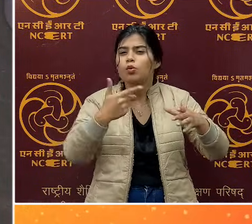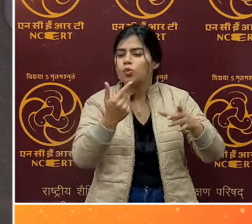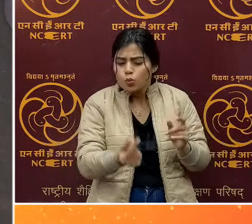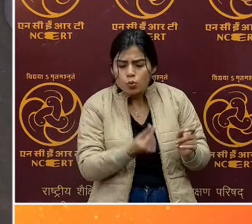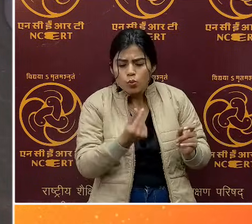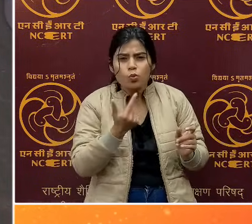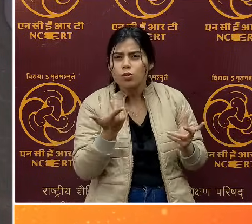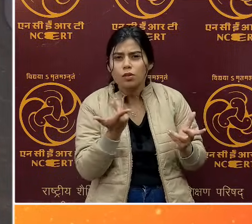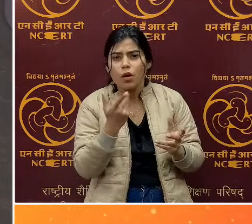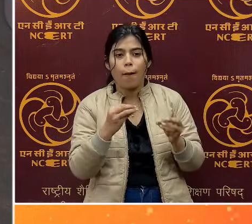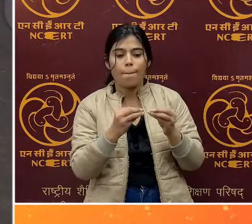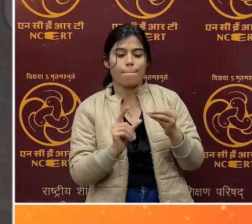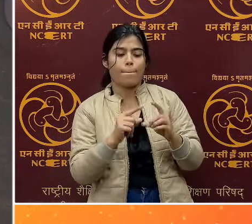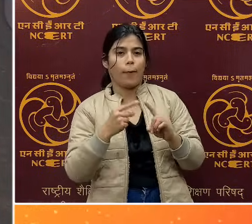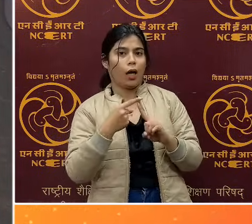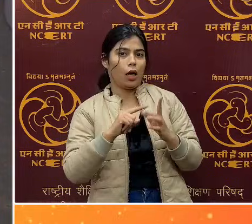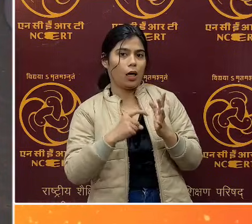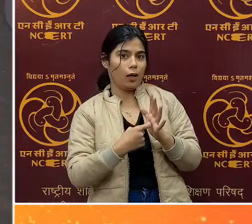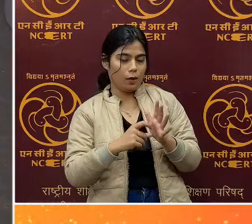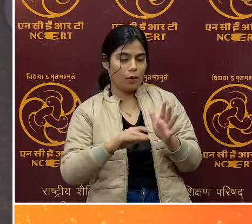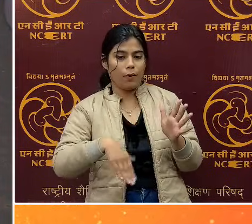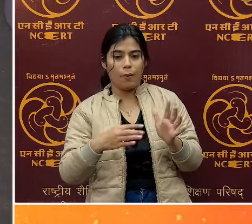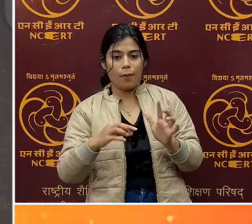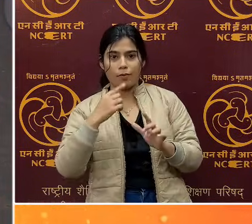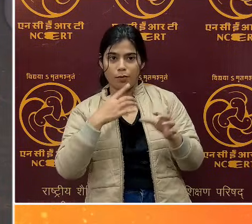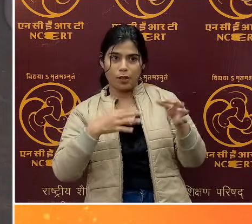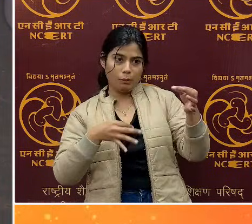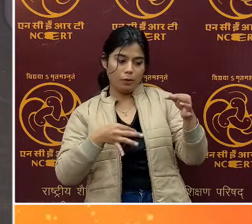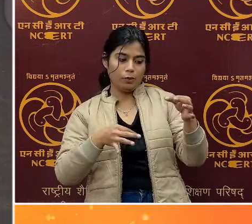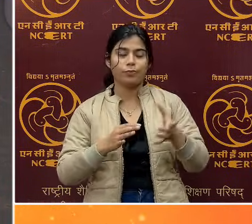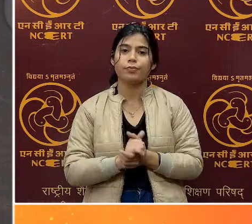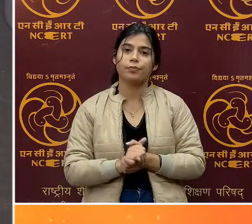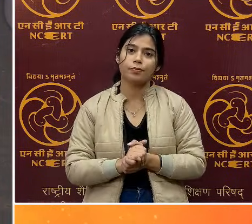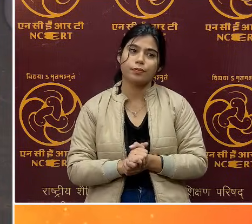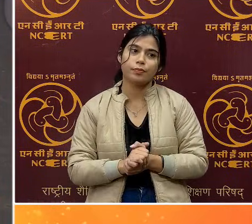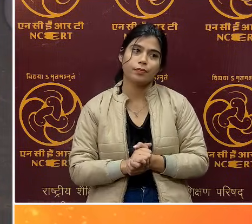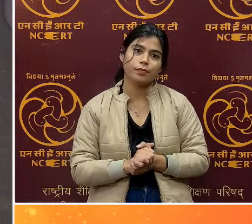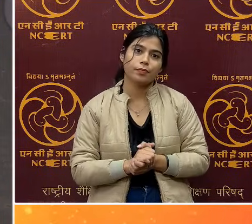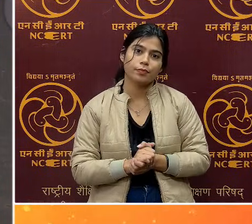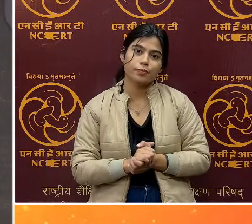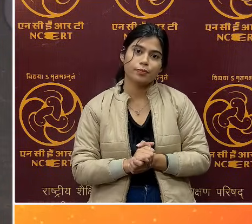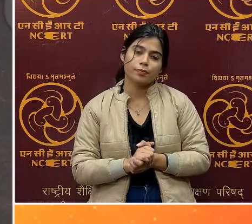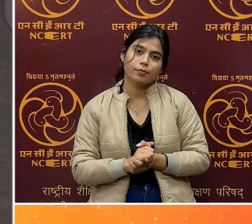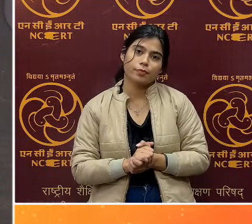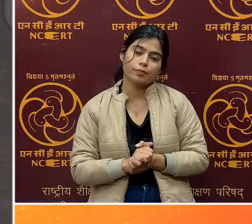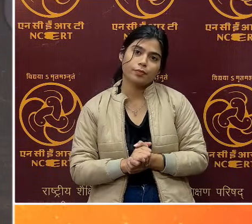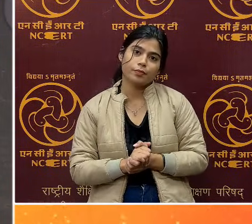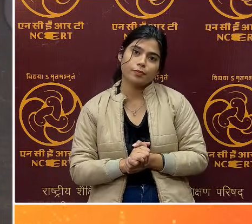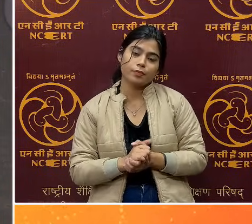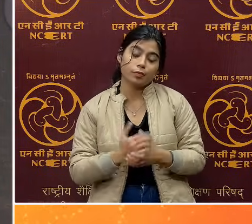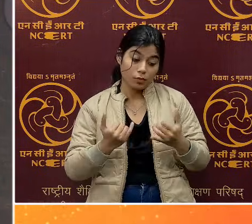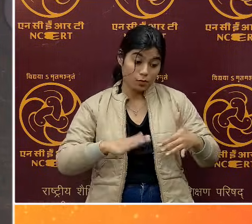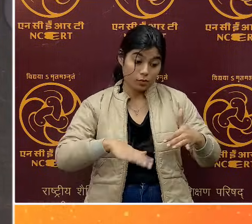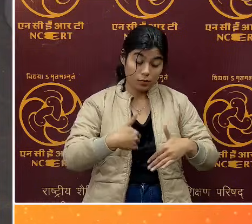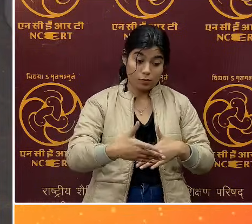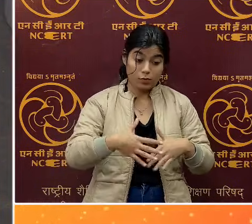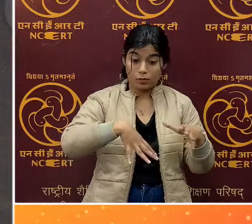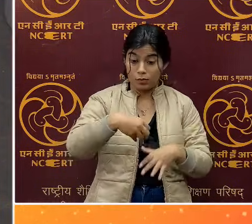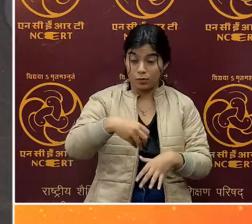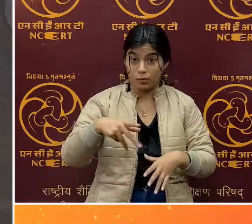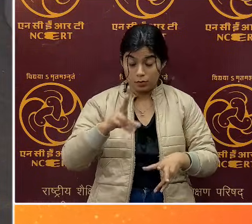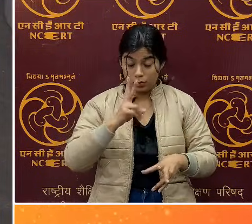We just need to be keeping it over like this. Okay. Now you can go out with